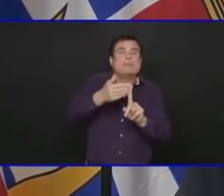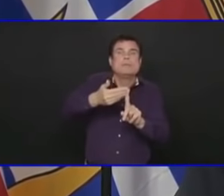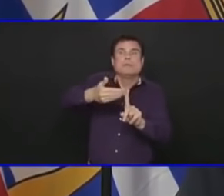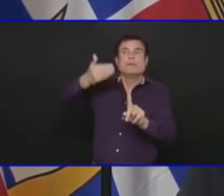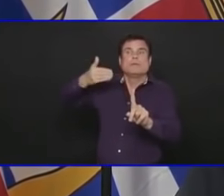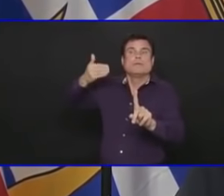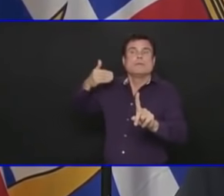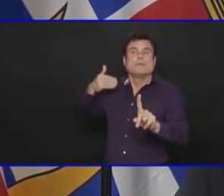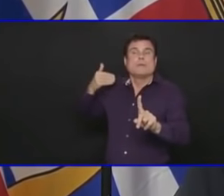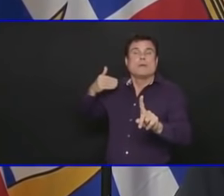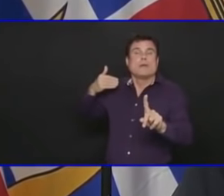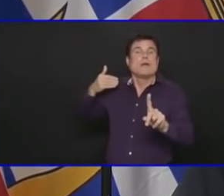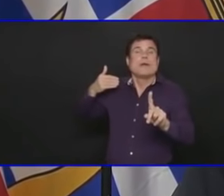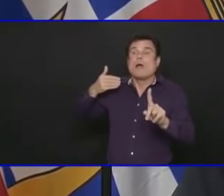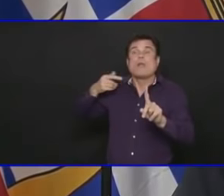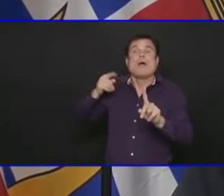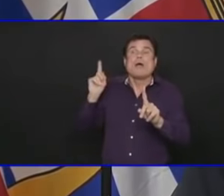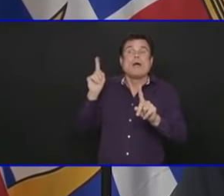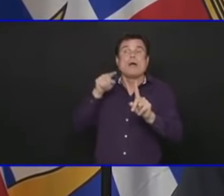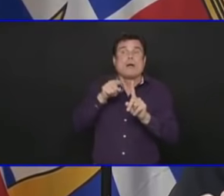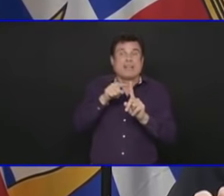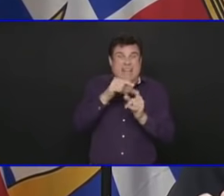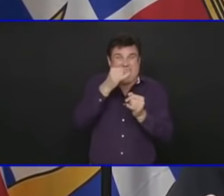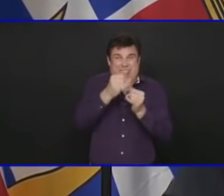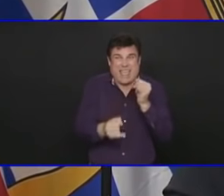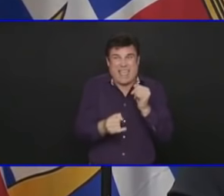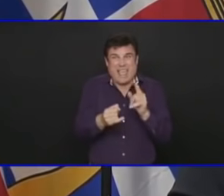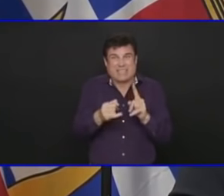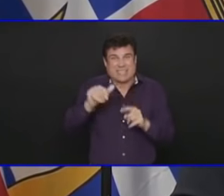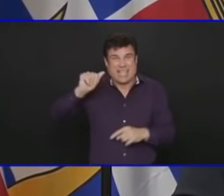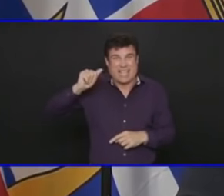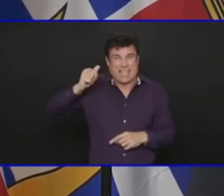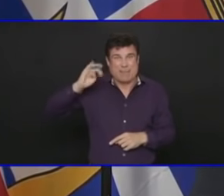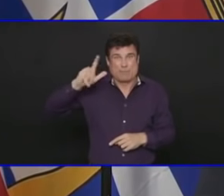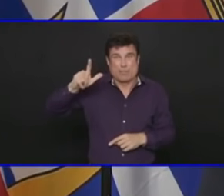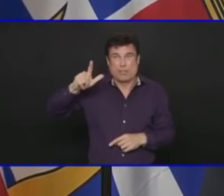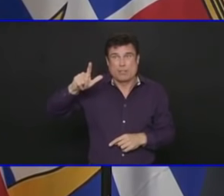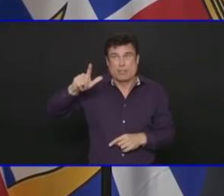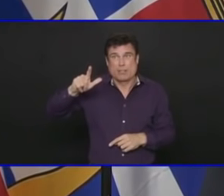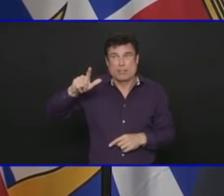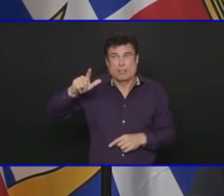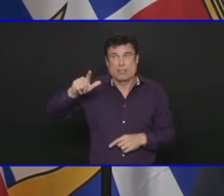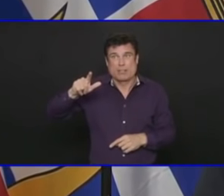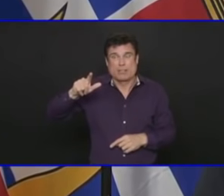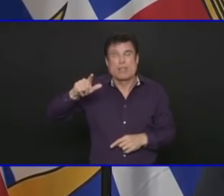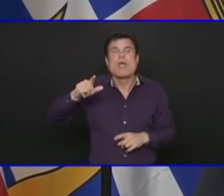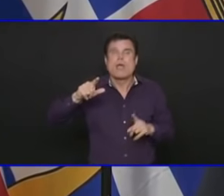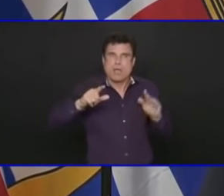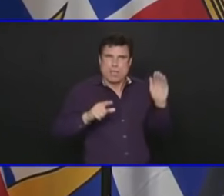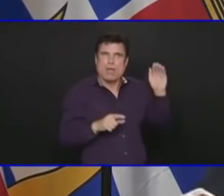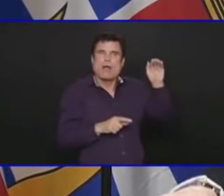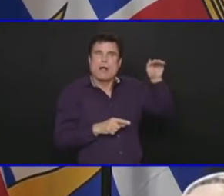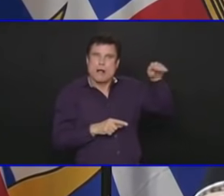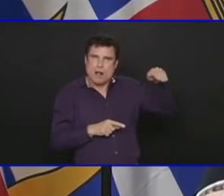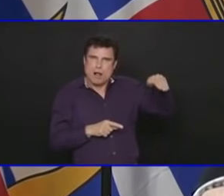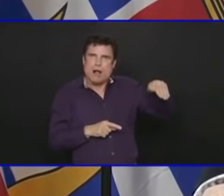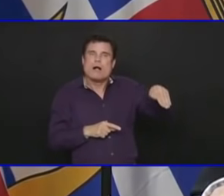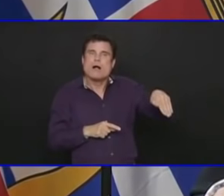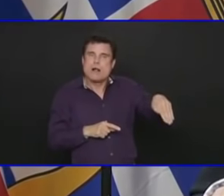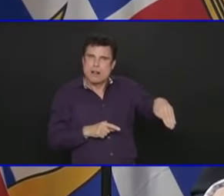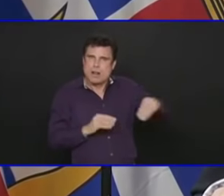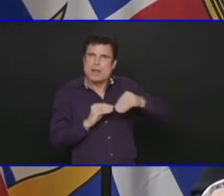on. Going forward, that is what we need to, if you notice, at the beginning, there was very few of those. And